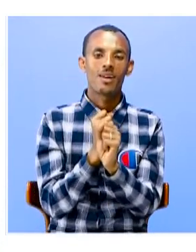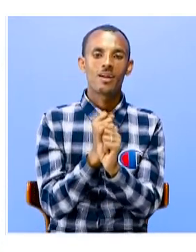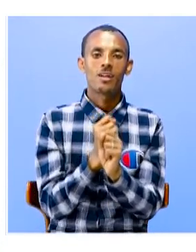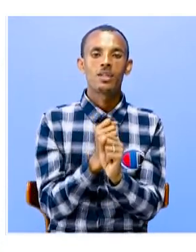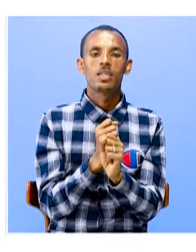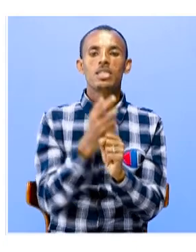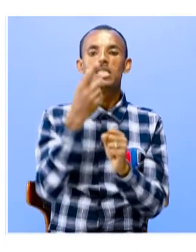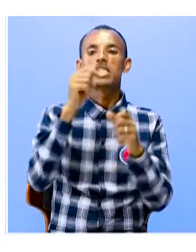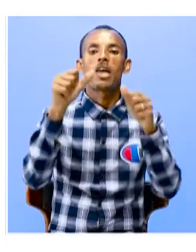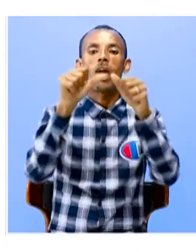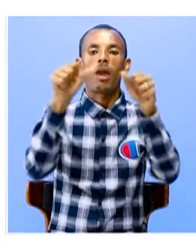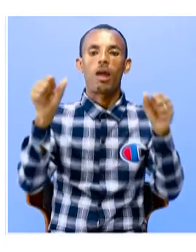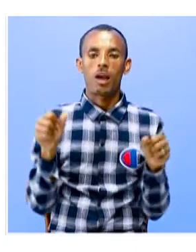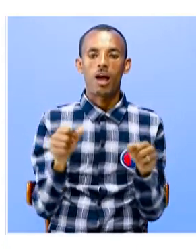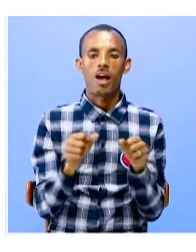the area of